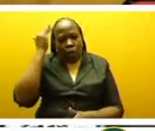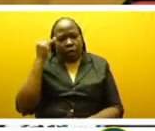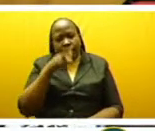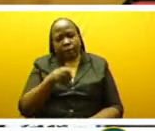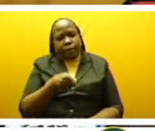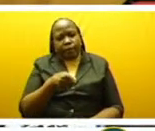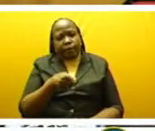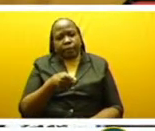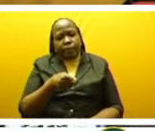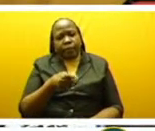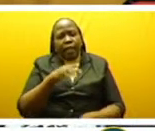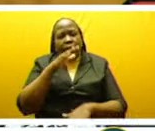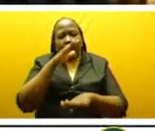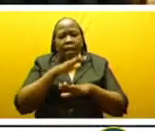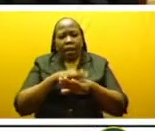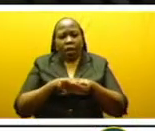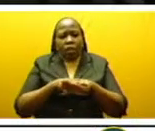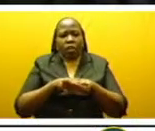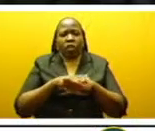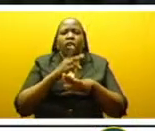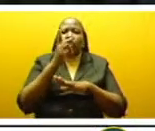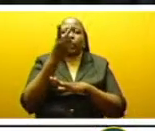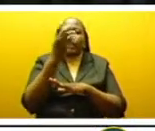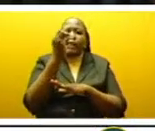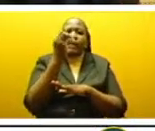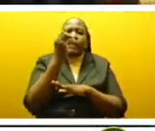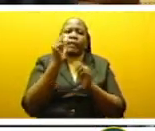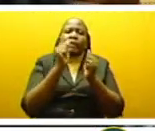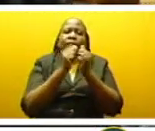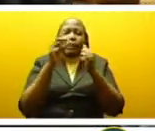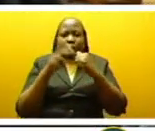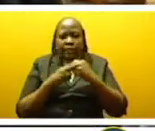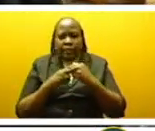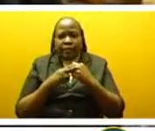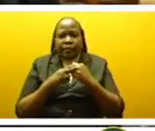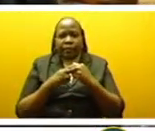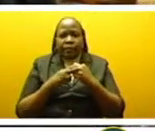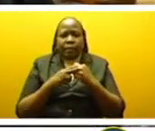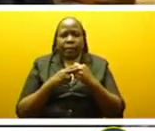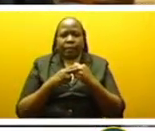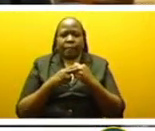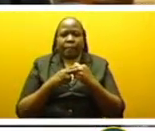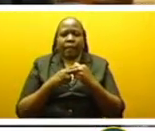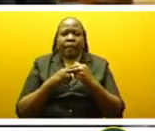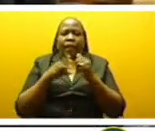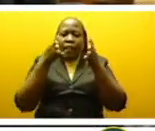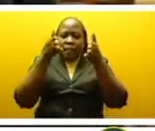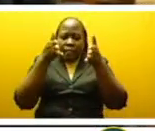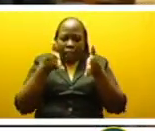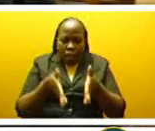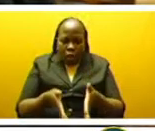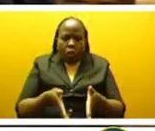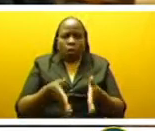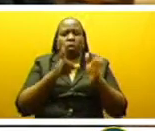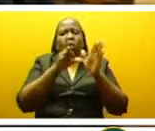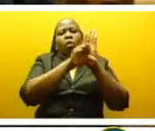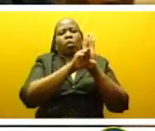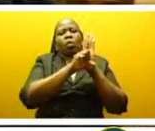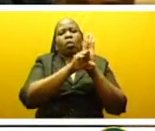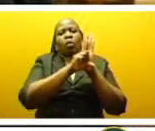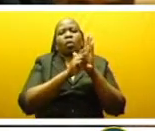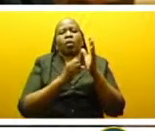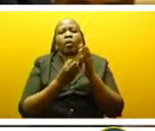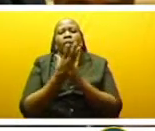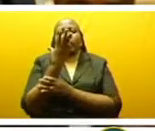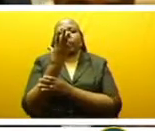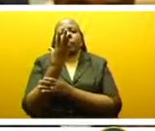In 2017, the statutory provision that